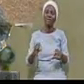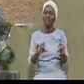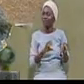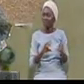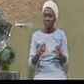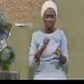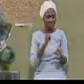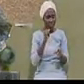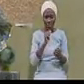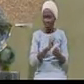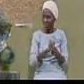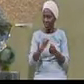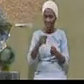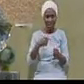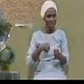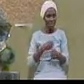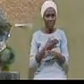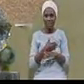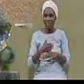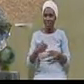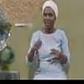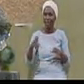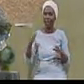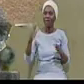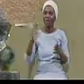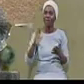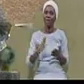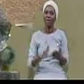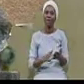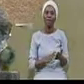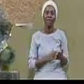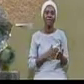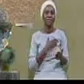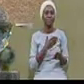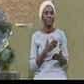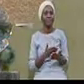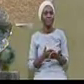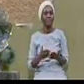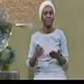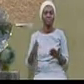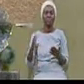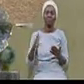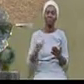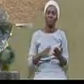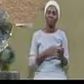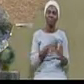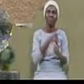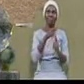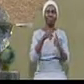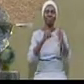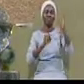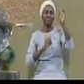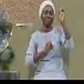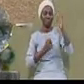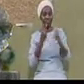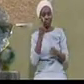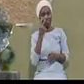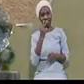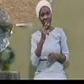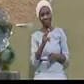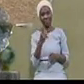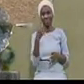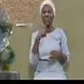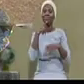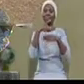calling, do not pass me by. When I see the